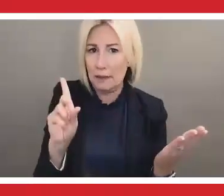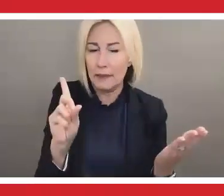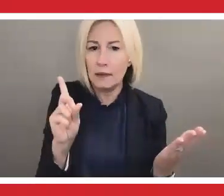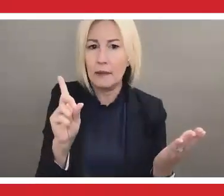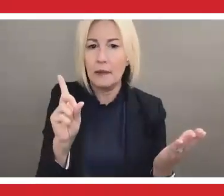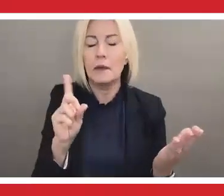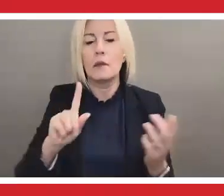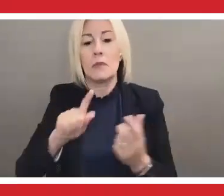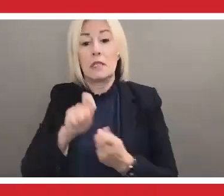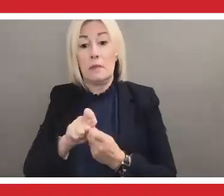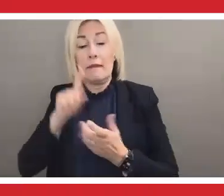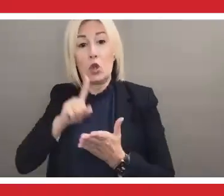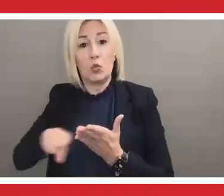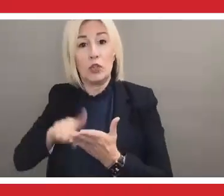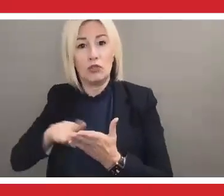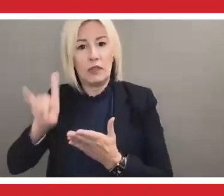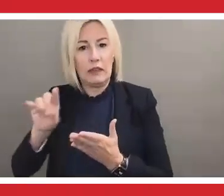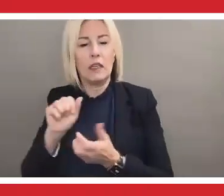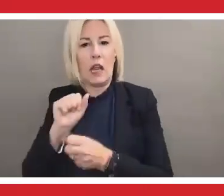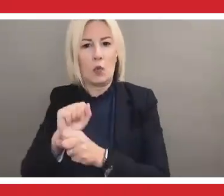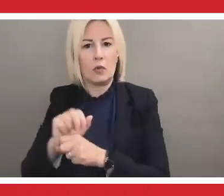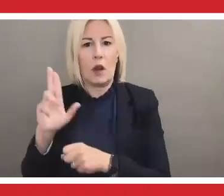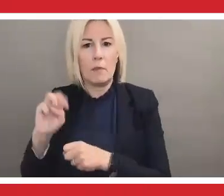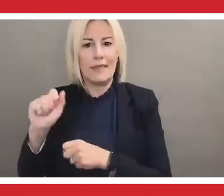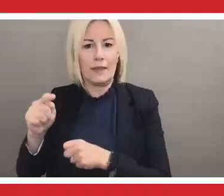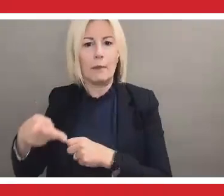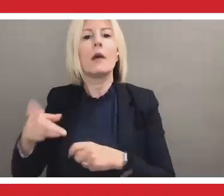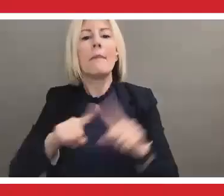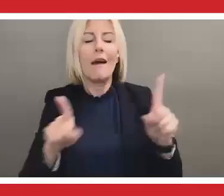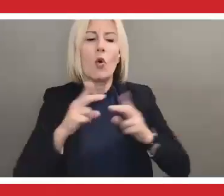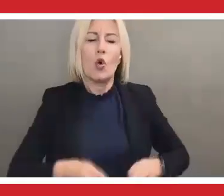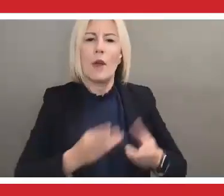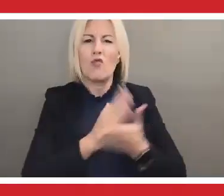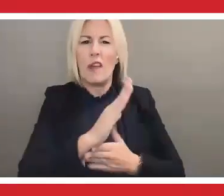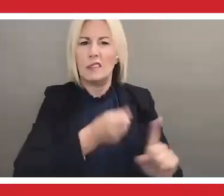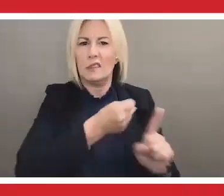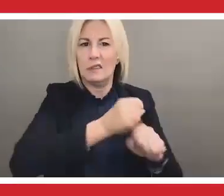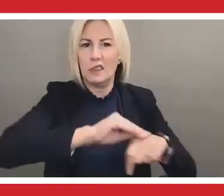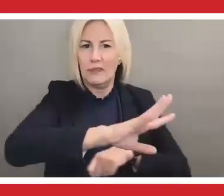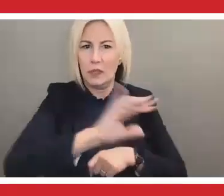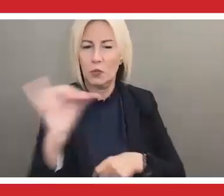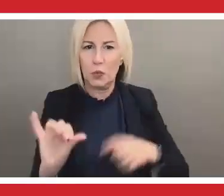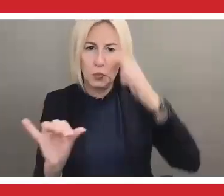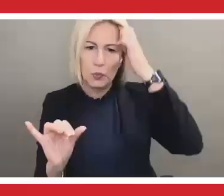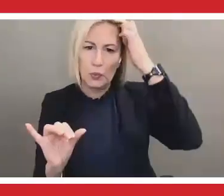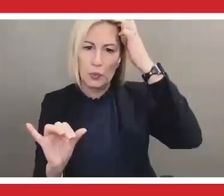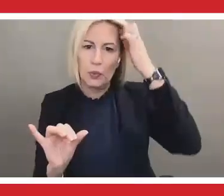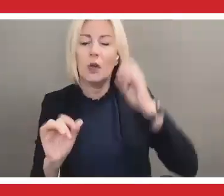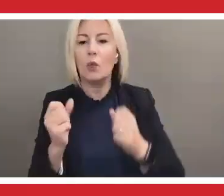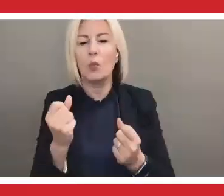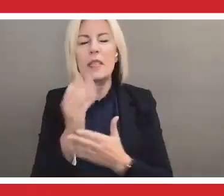on with UNCTAD, but I also did work on human rights implications with a number of African bodies.